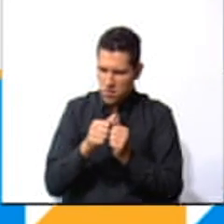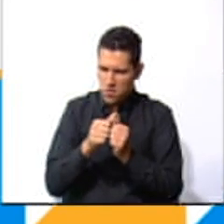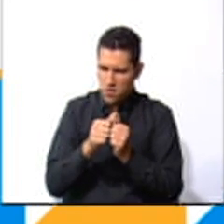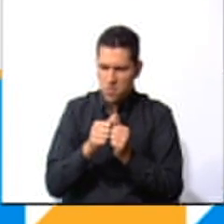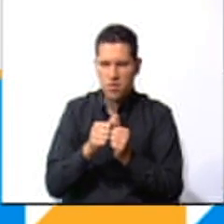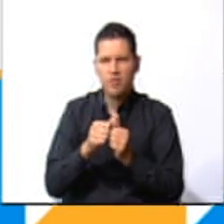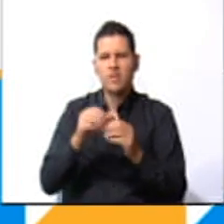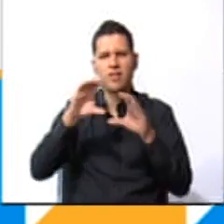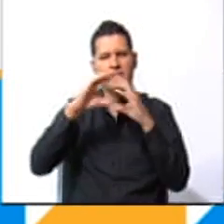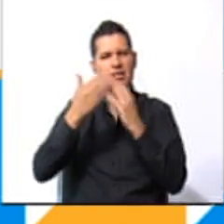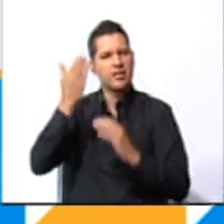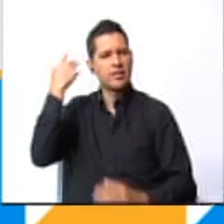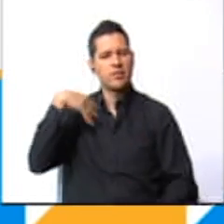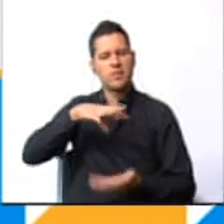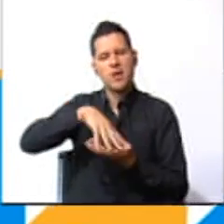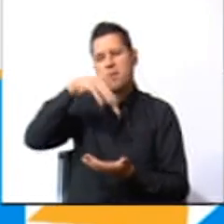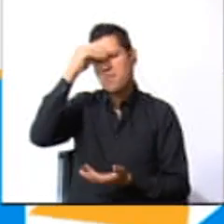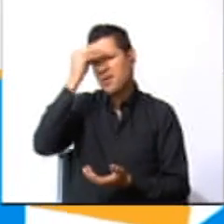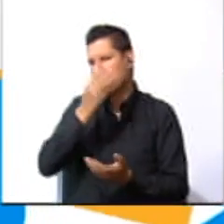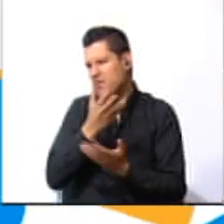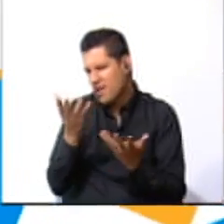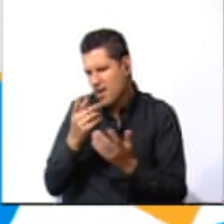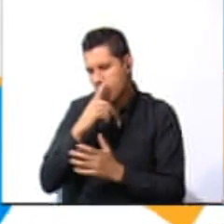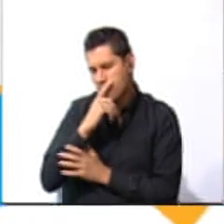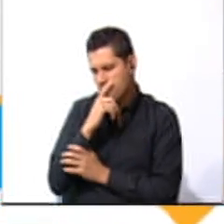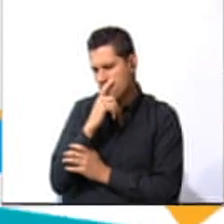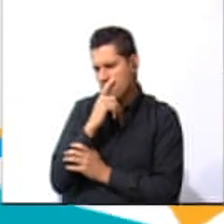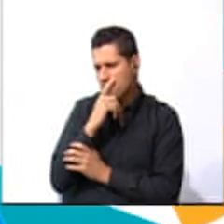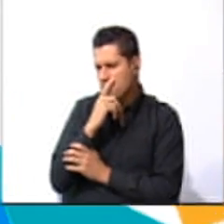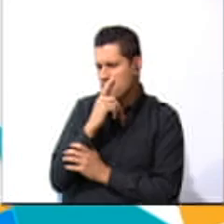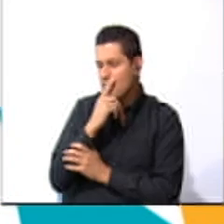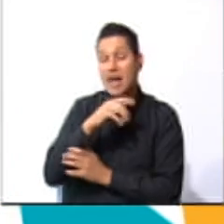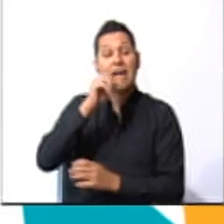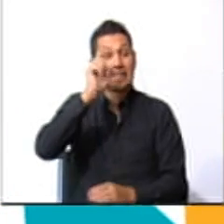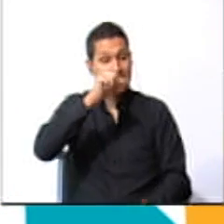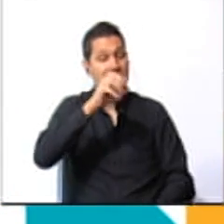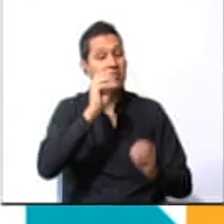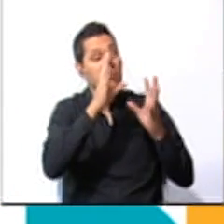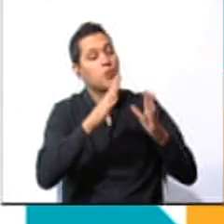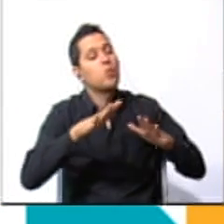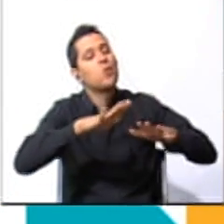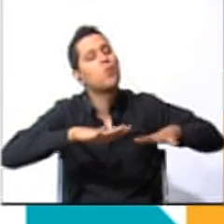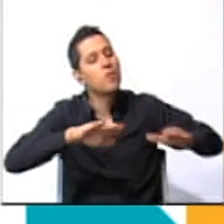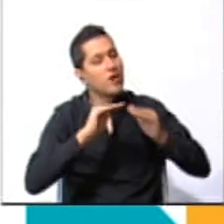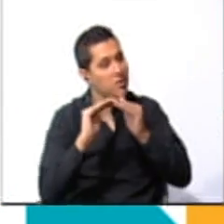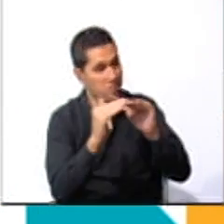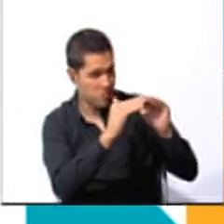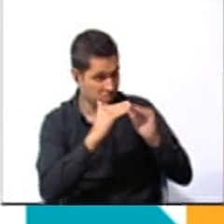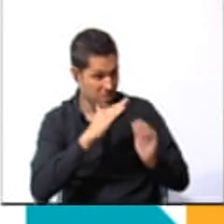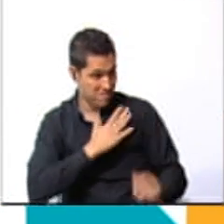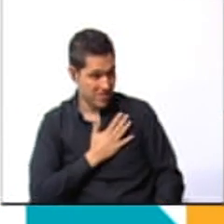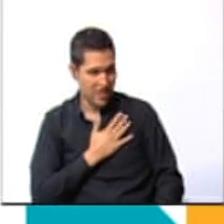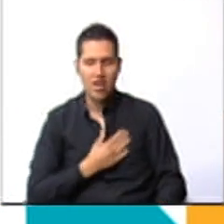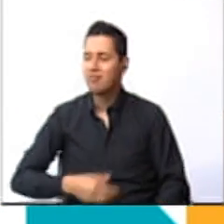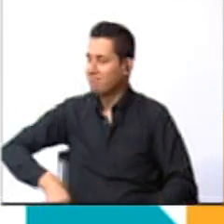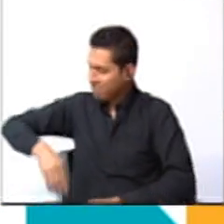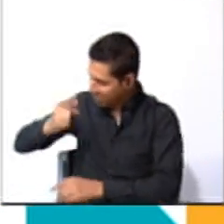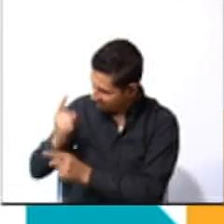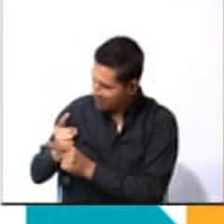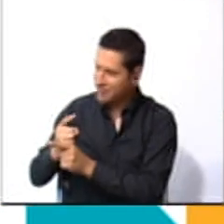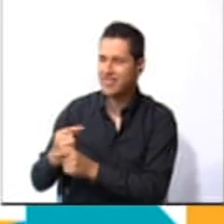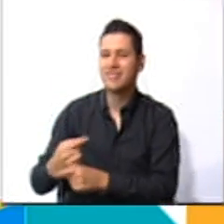previous class? Yes, teacher, places in my neighborhood. Yes, very good.